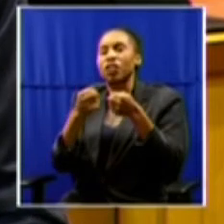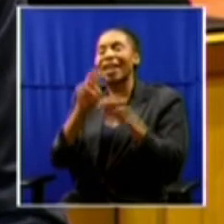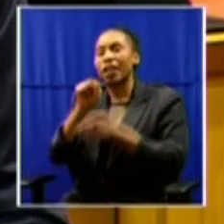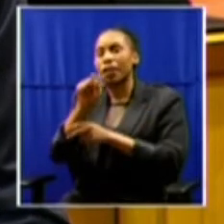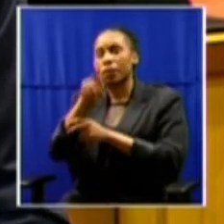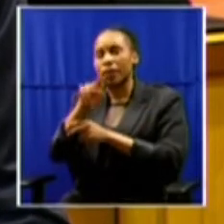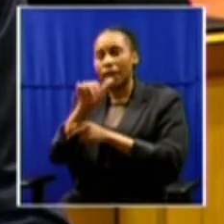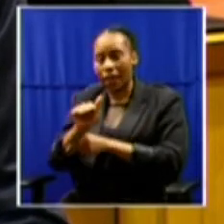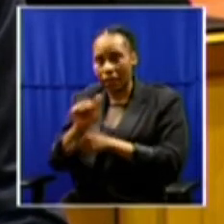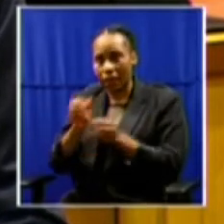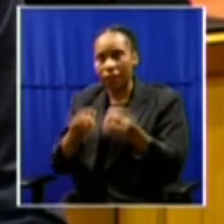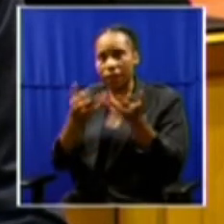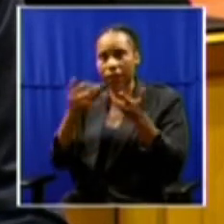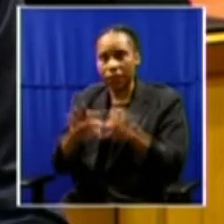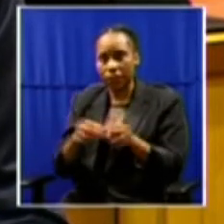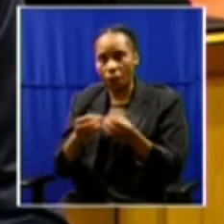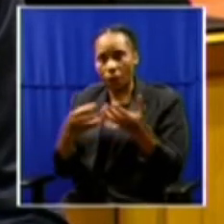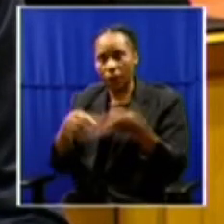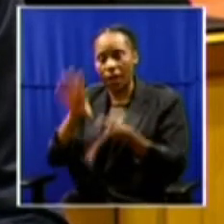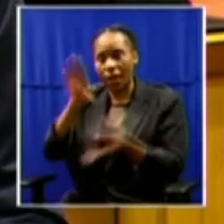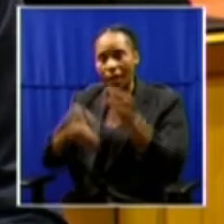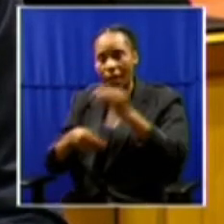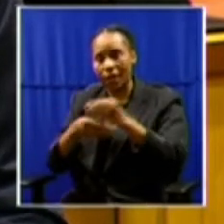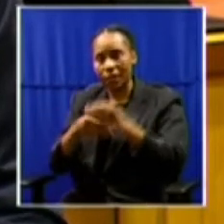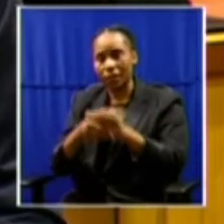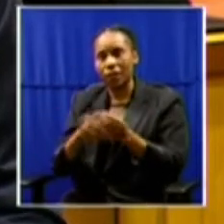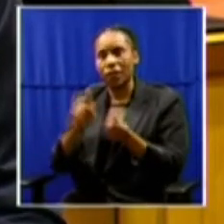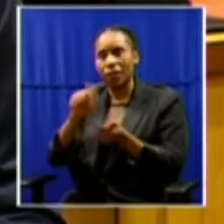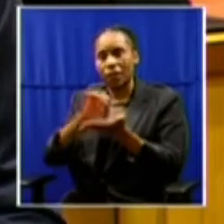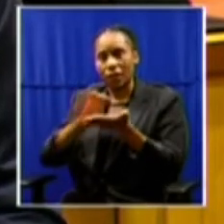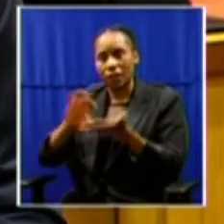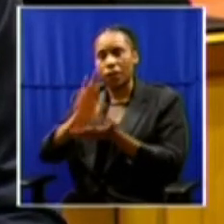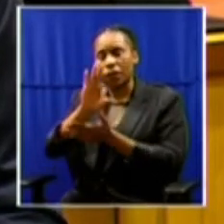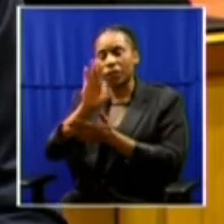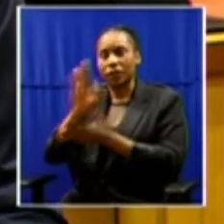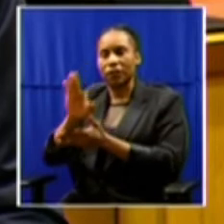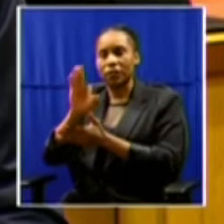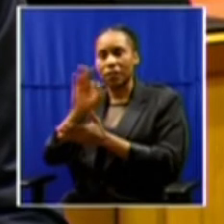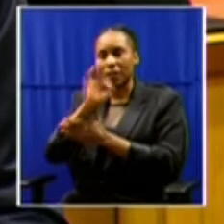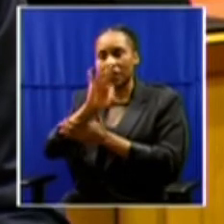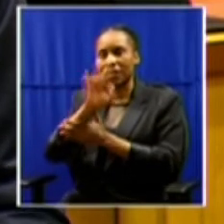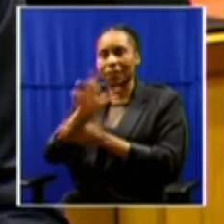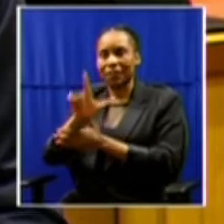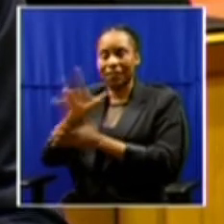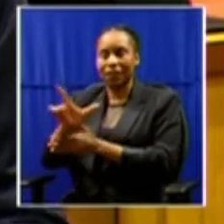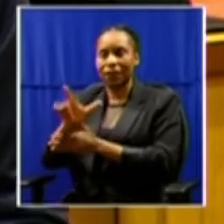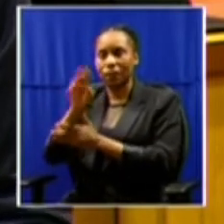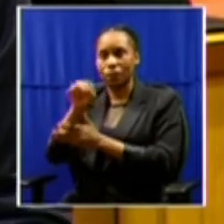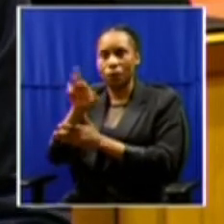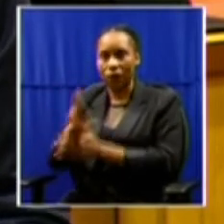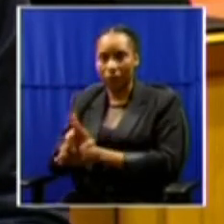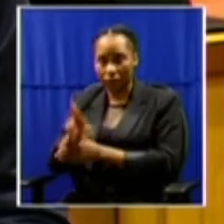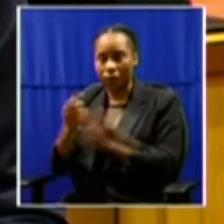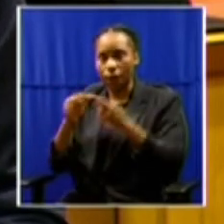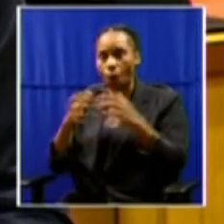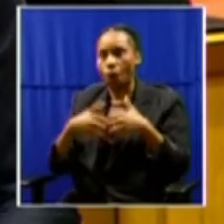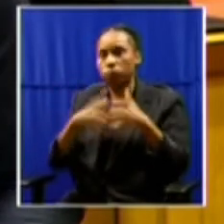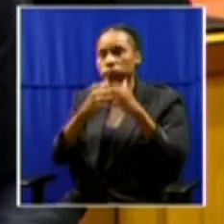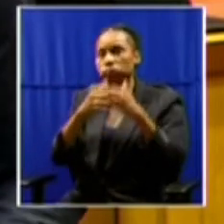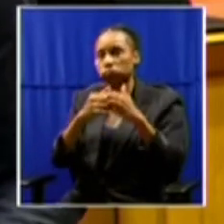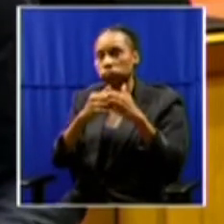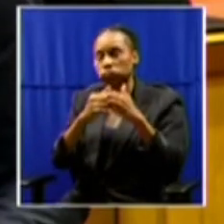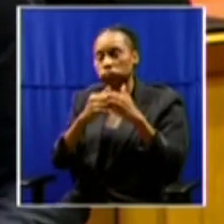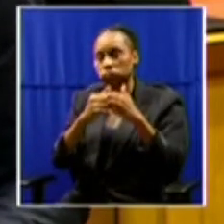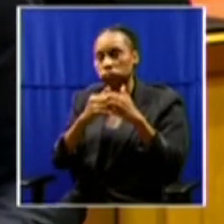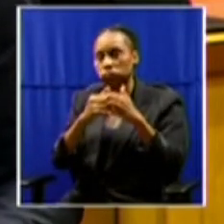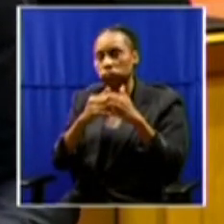was allocated the additional funding amounting to 377 million during the 2020 MTFF for the establishment of